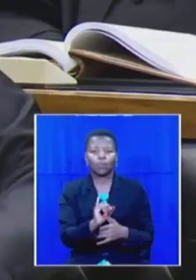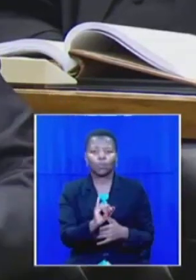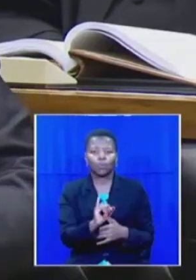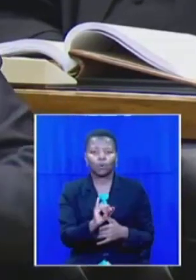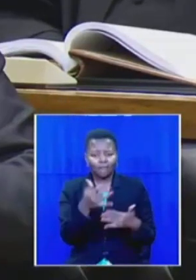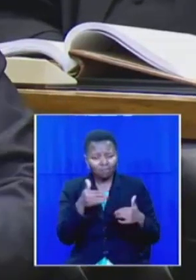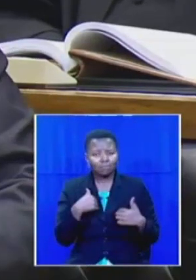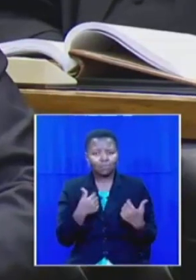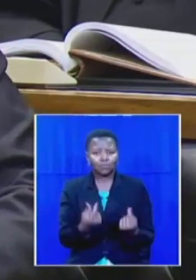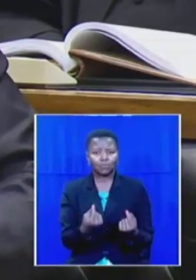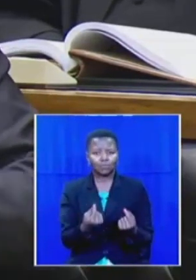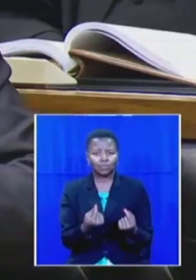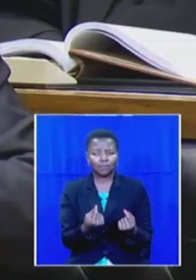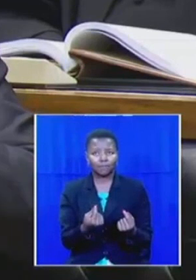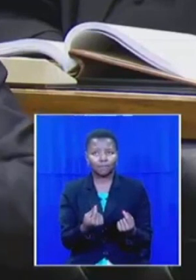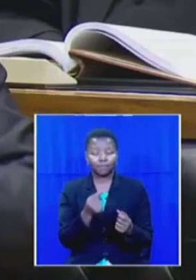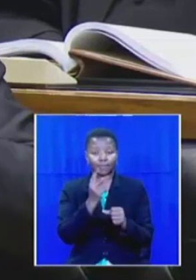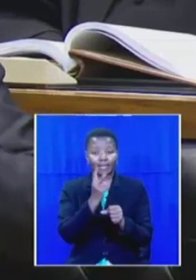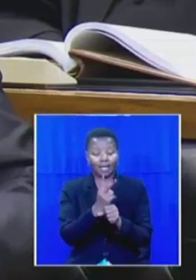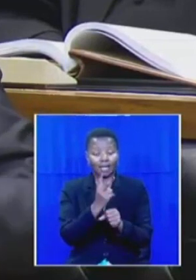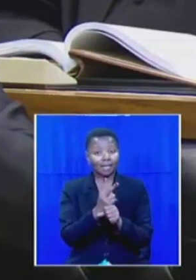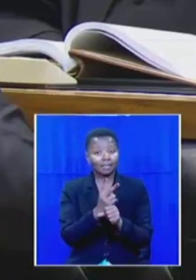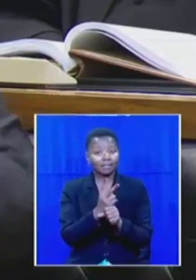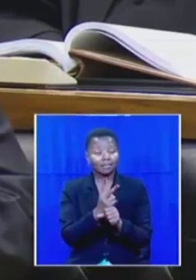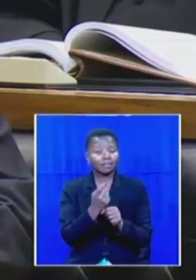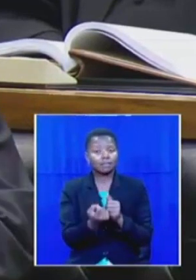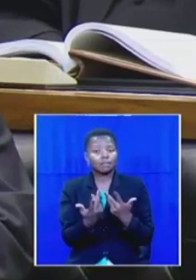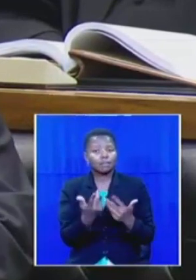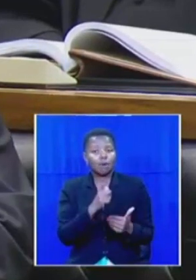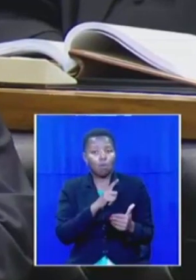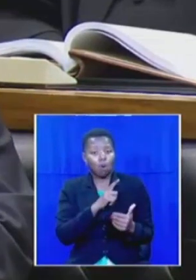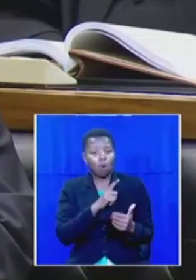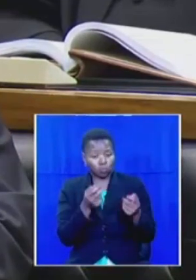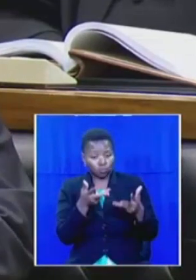And this arises out of what government is doing